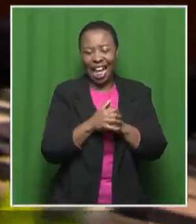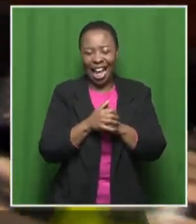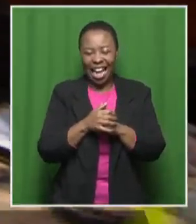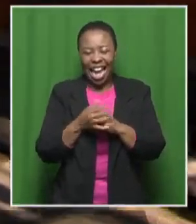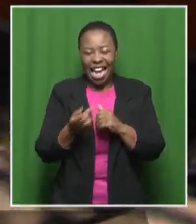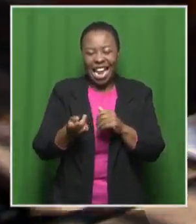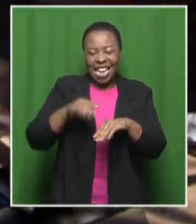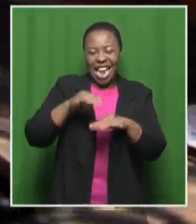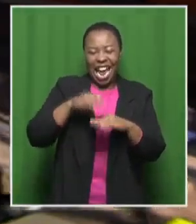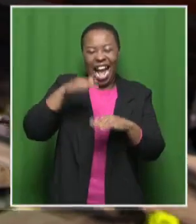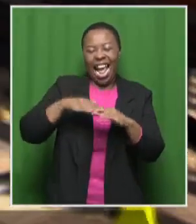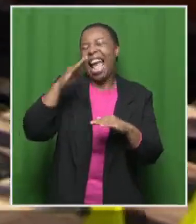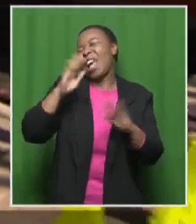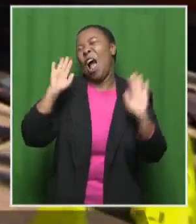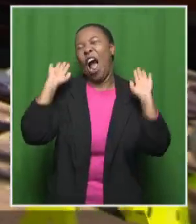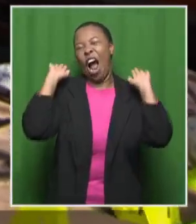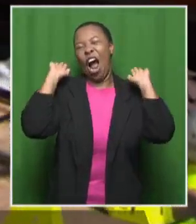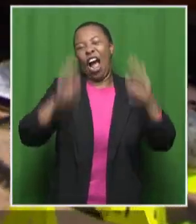Teka.